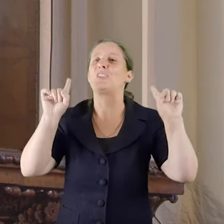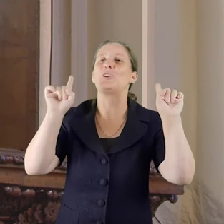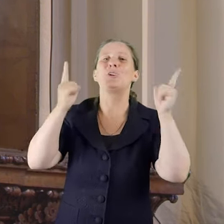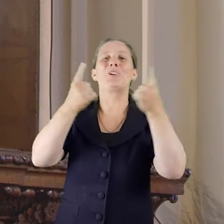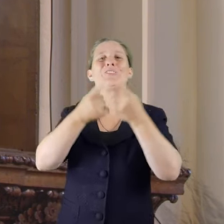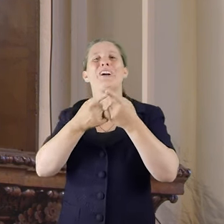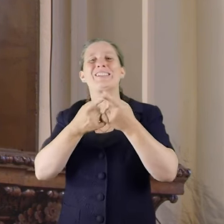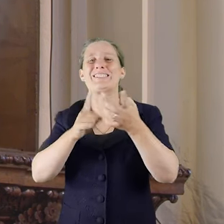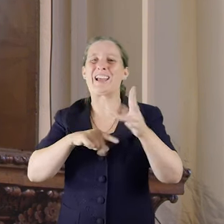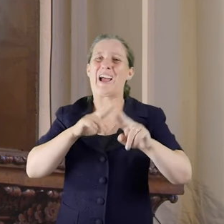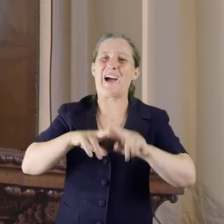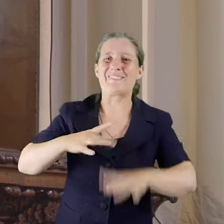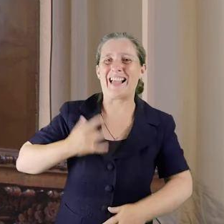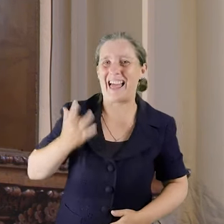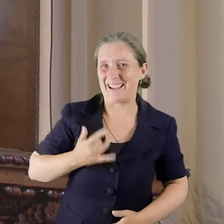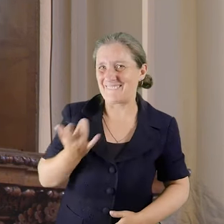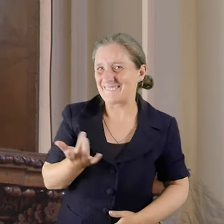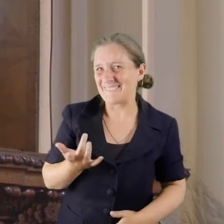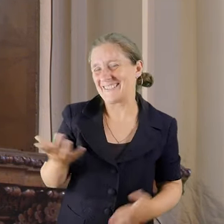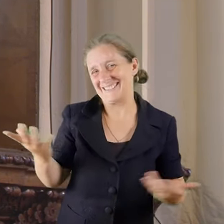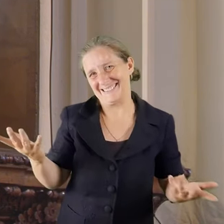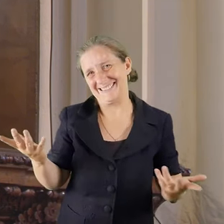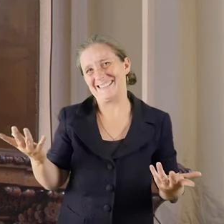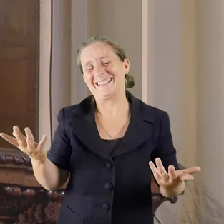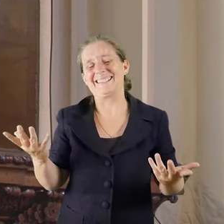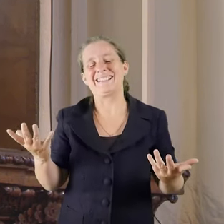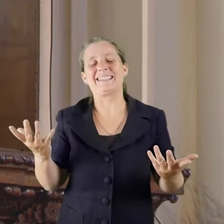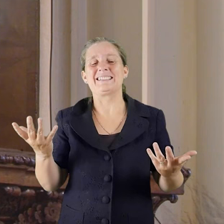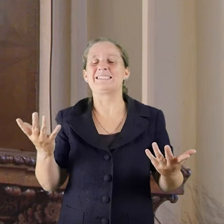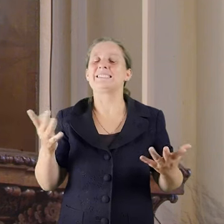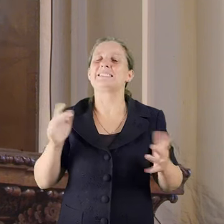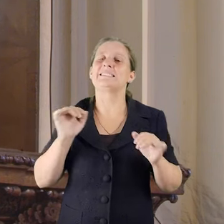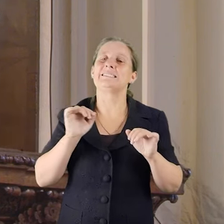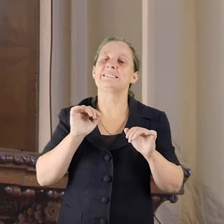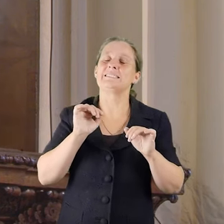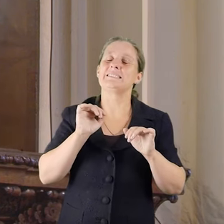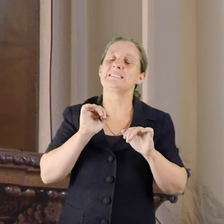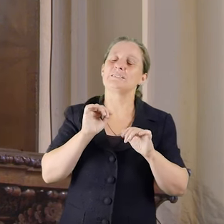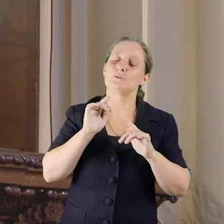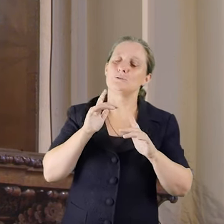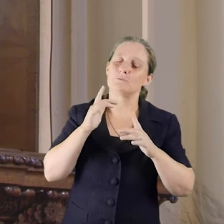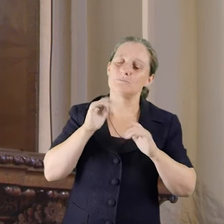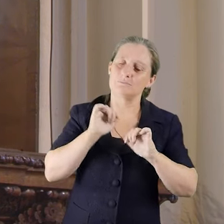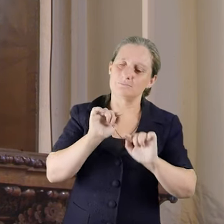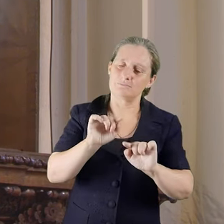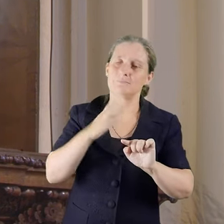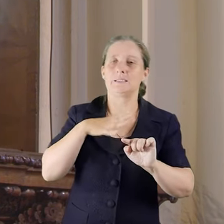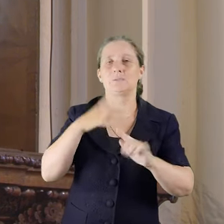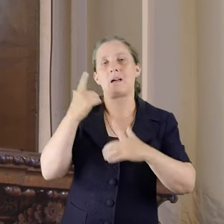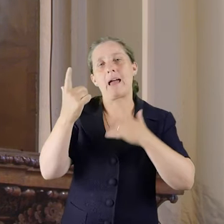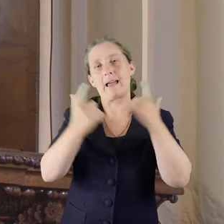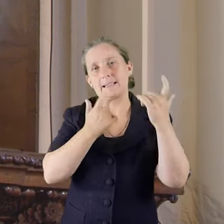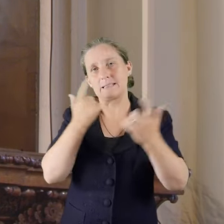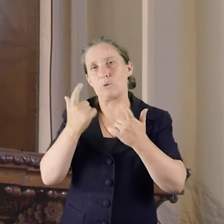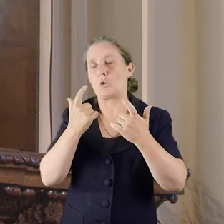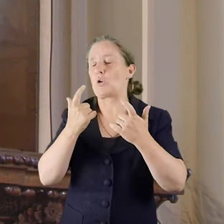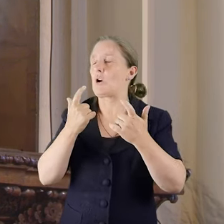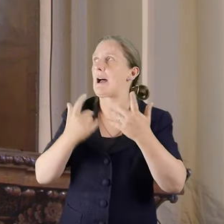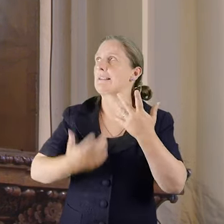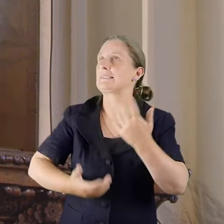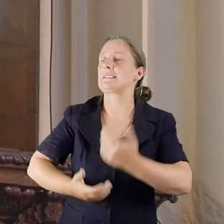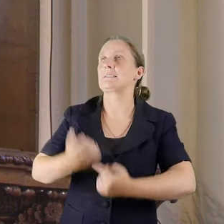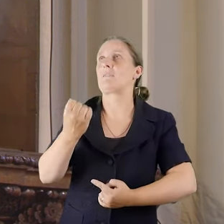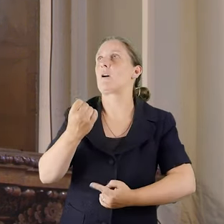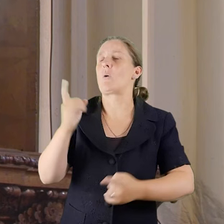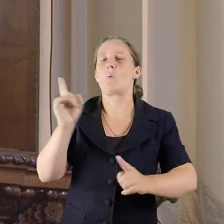life, is to do all you can to explore and discover what that looks like in